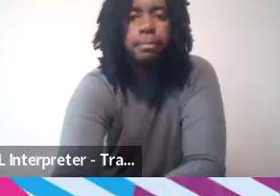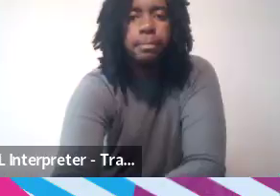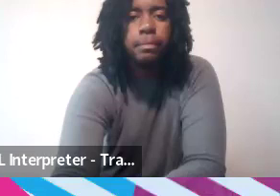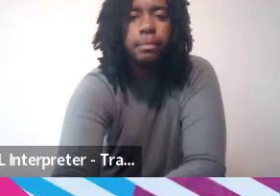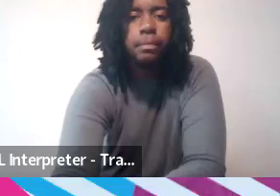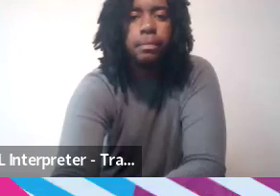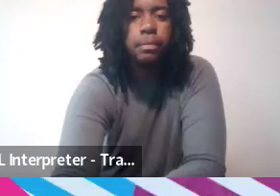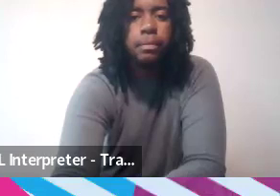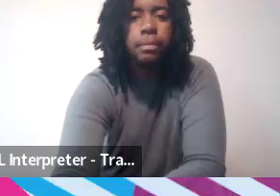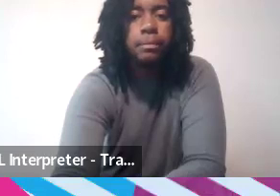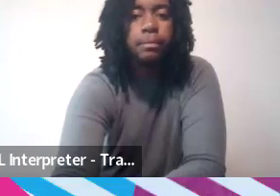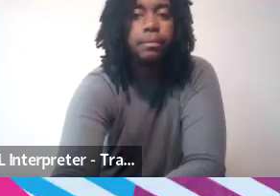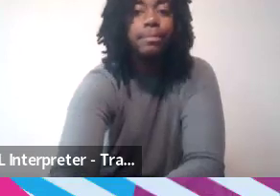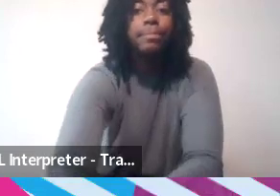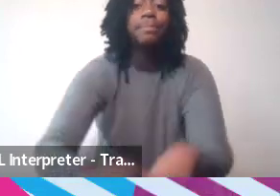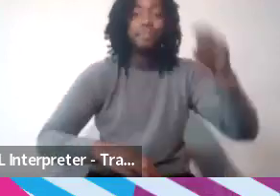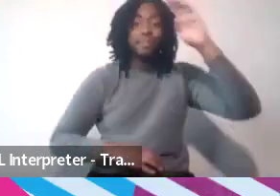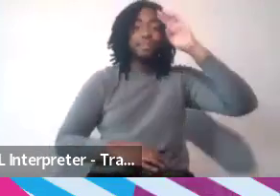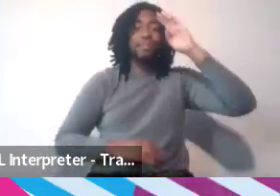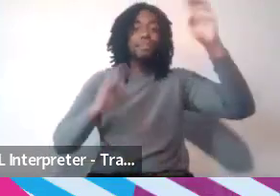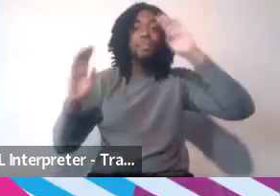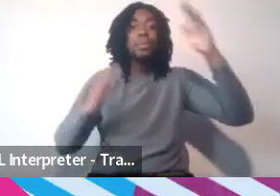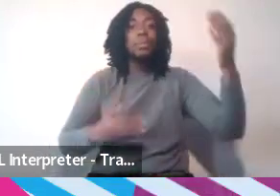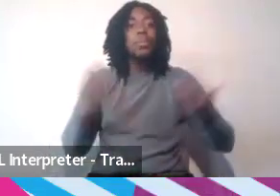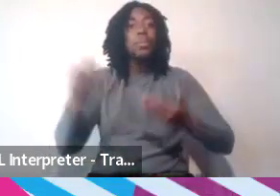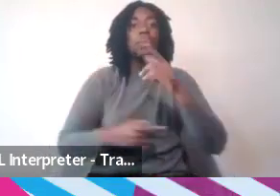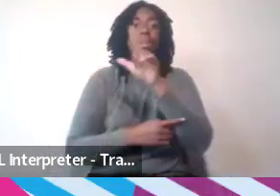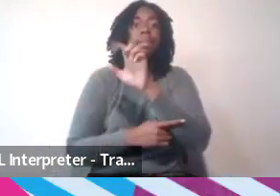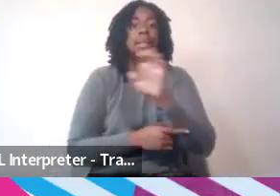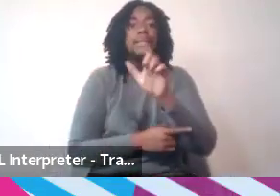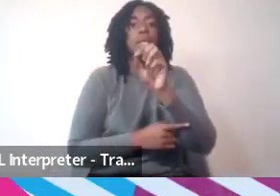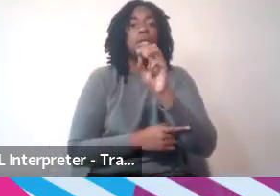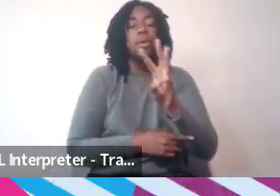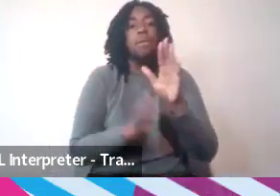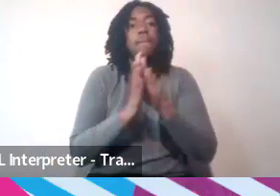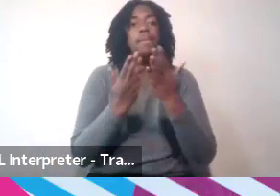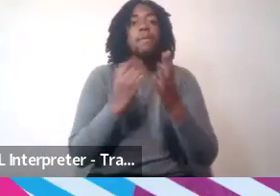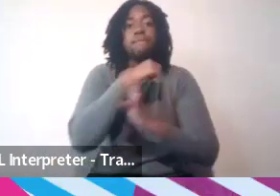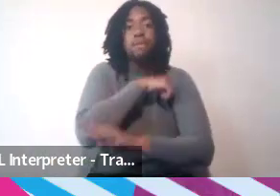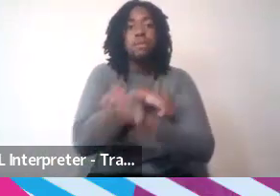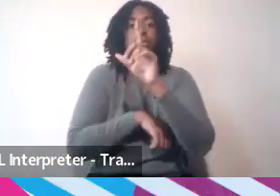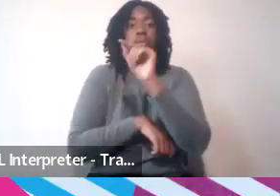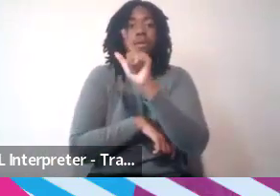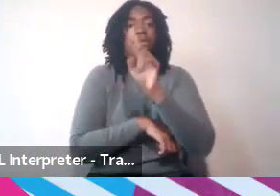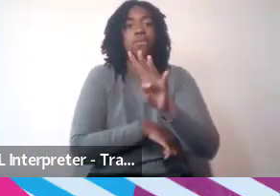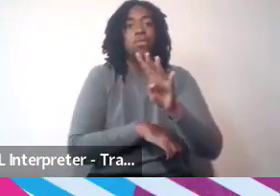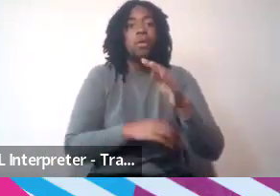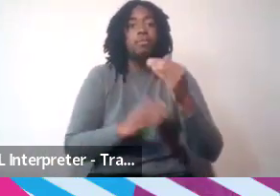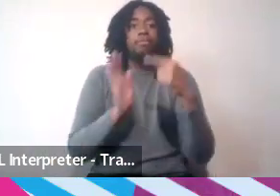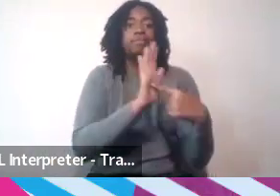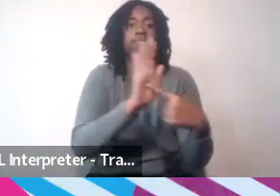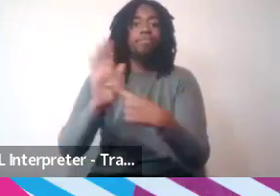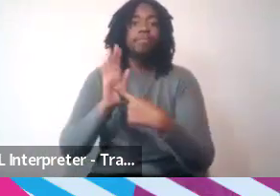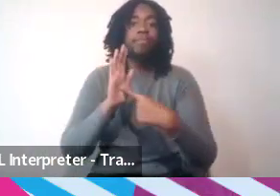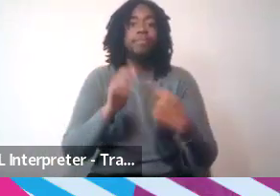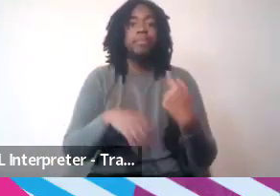Hello, everyone, and welcome to the Lee&Low Books Fall 2024 Showcase. I am Ronny